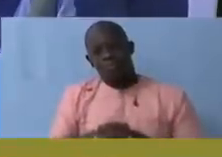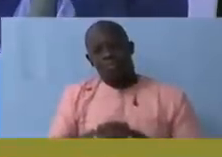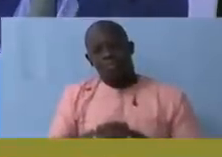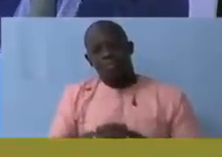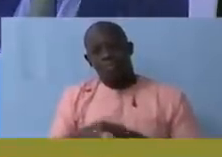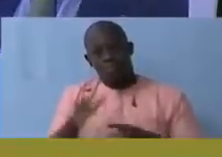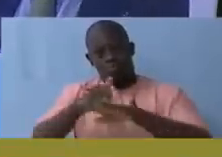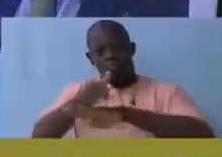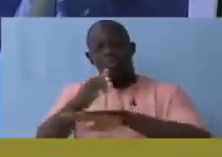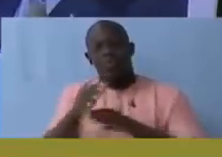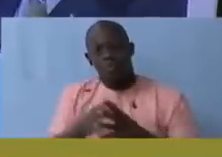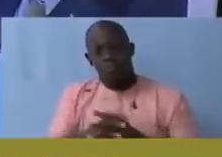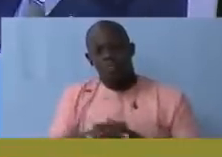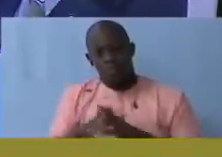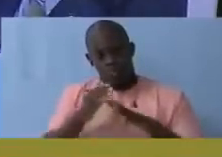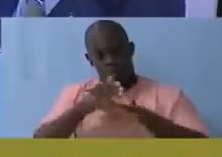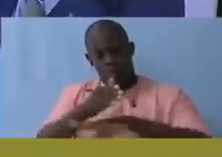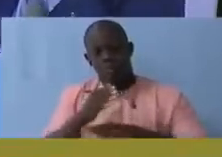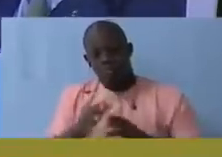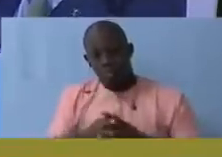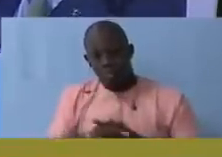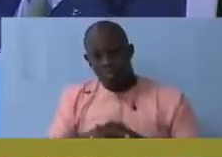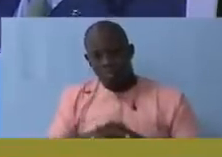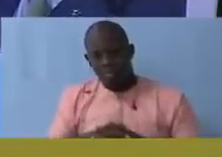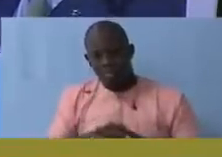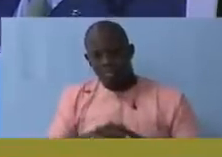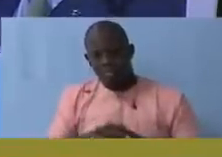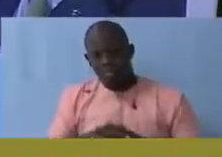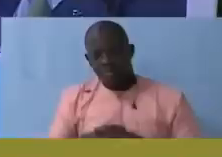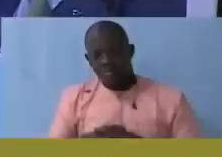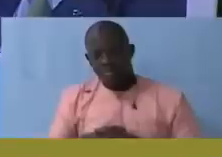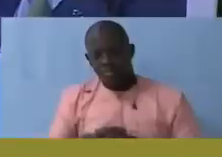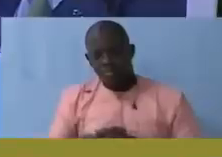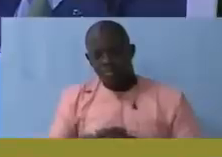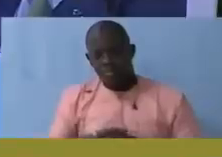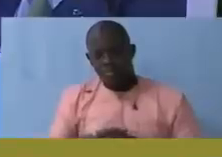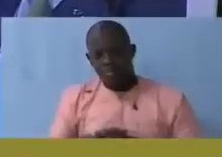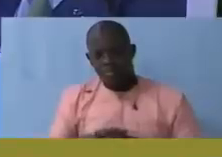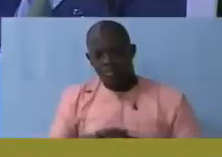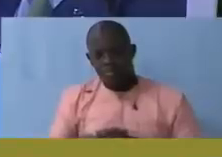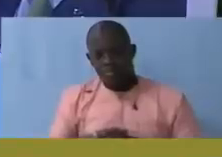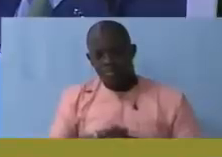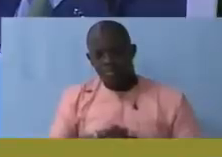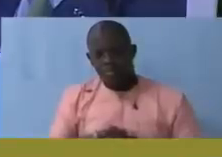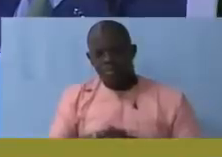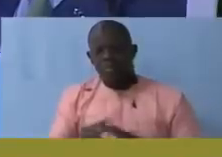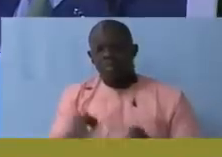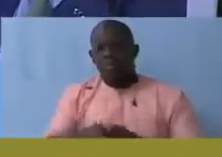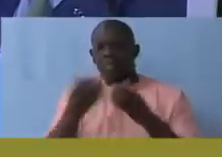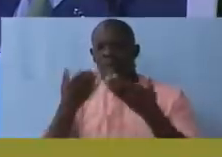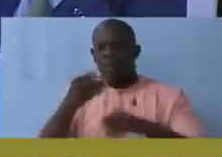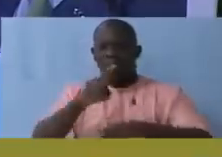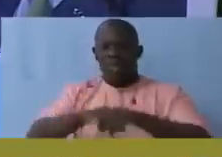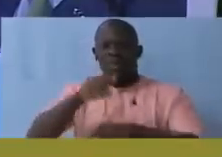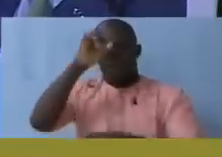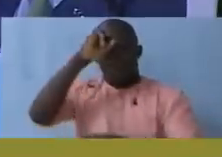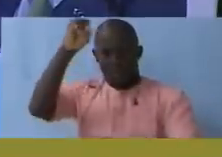go ahead. Yeah. that time he asked me,